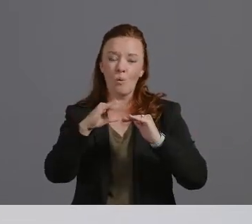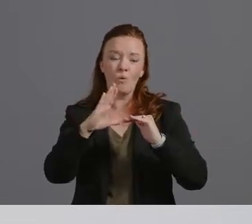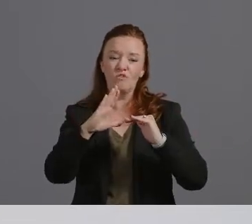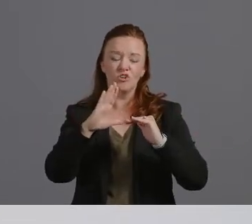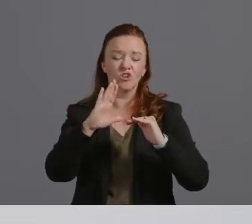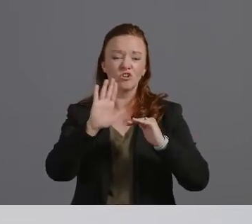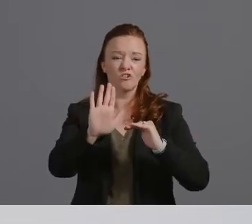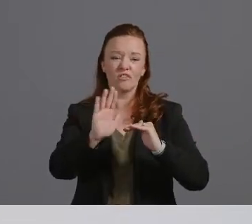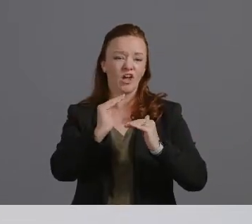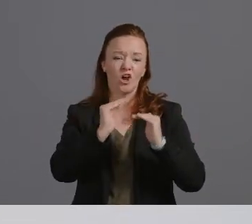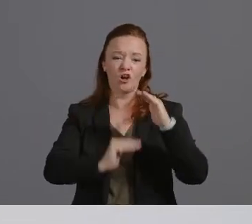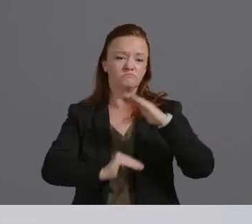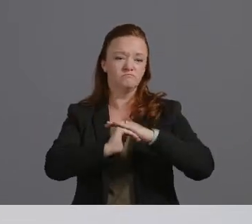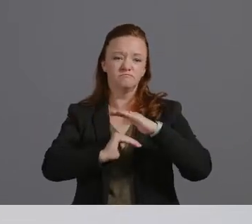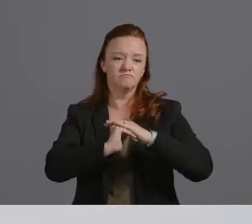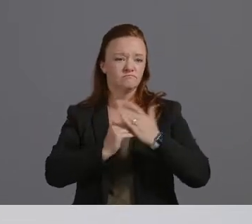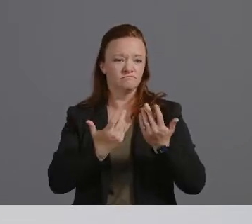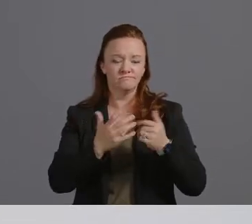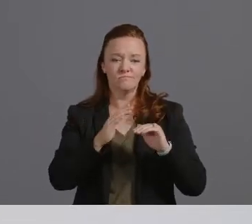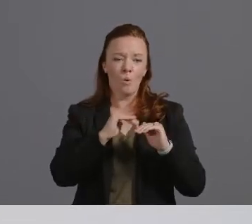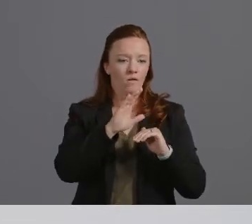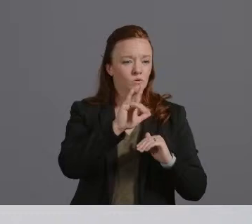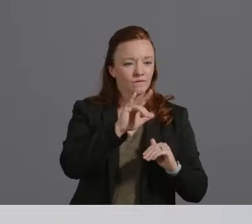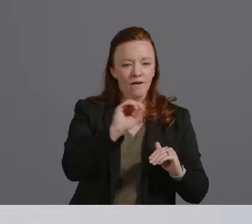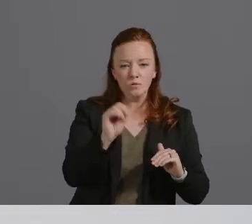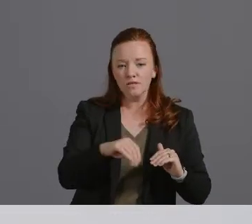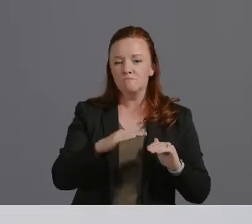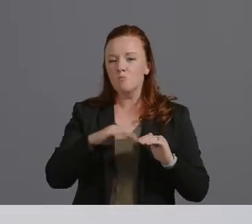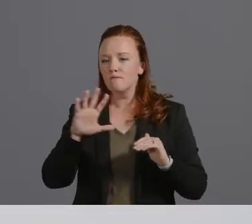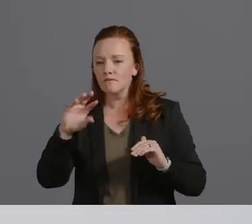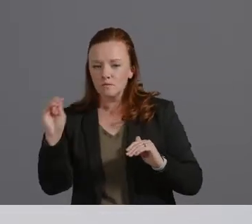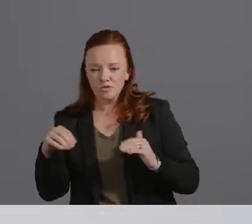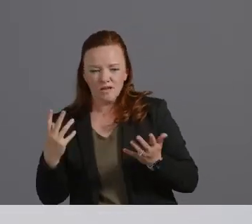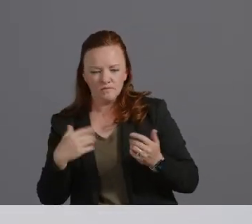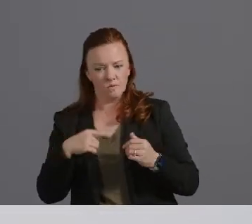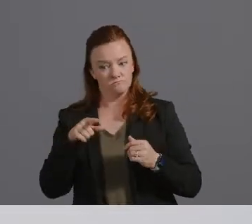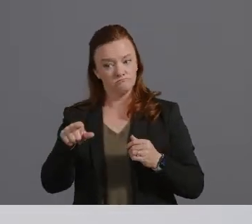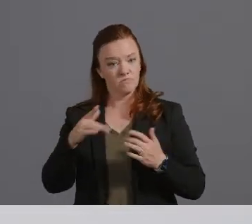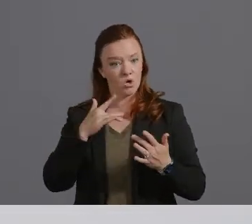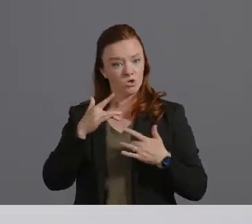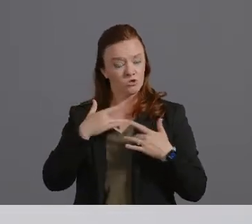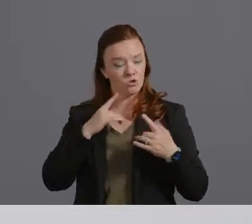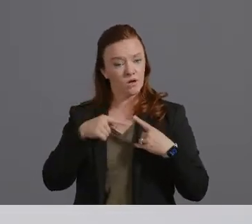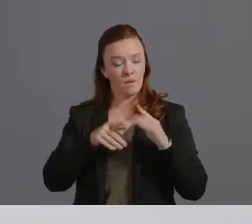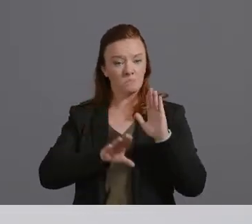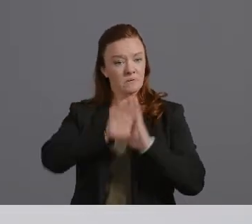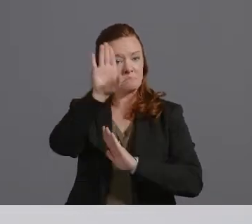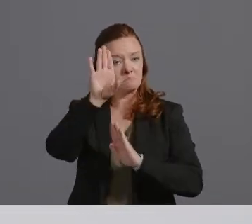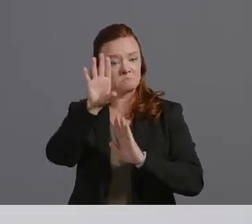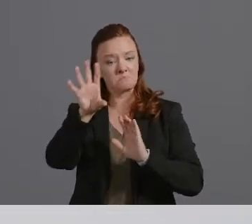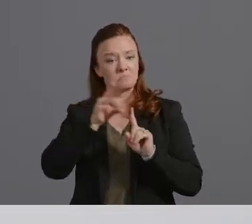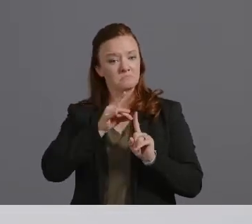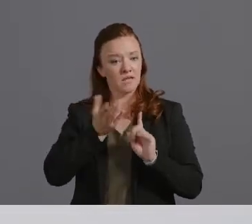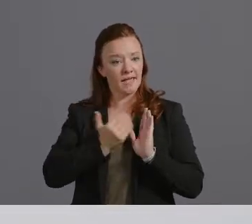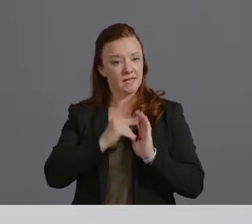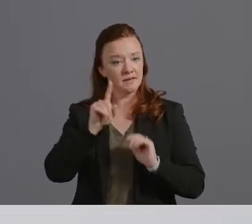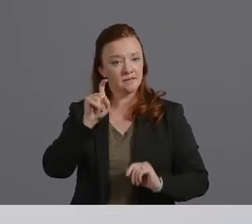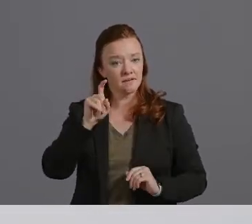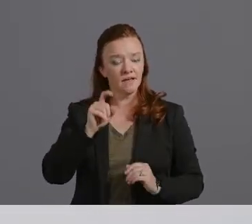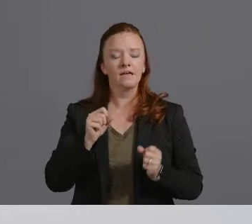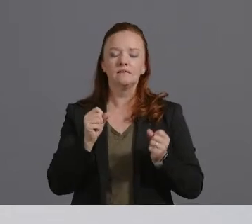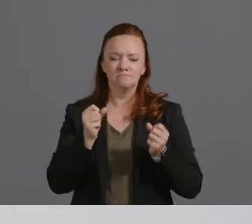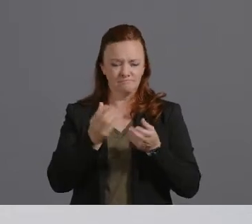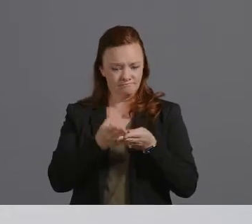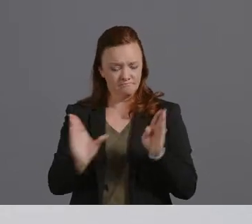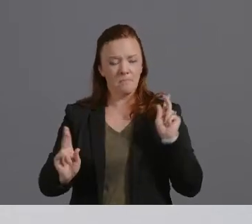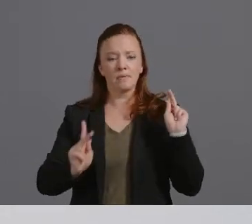that was done. So are you concerned at all about a spike in cases? I mean, a lot of the population, the general